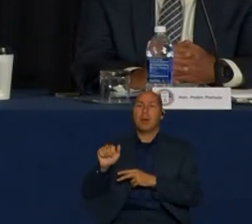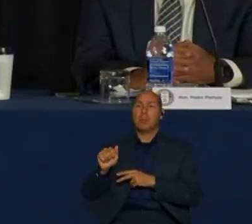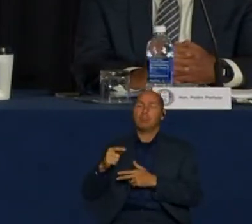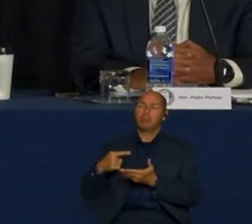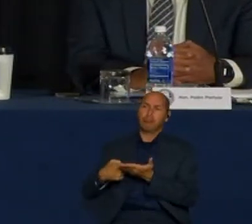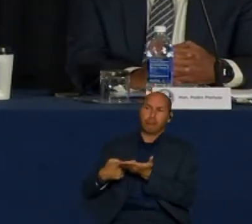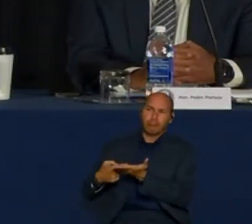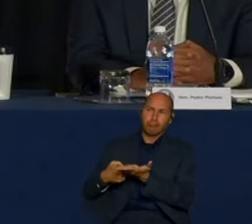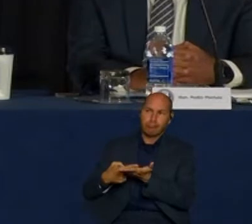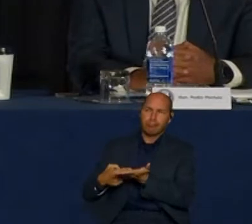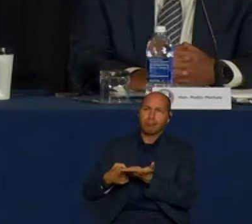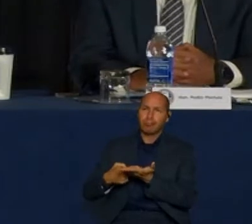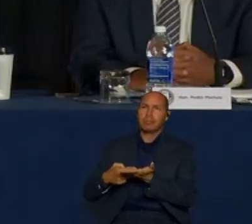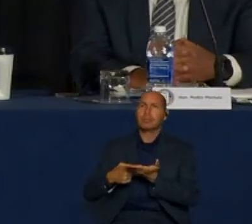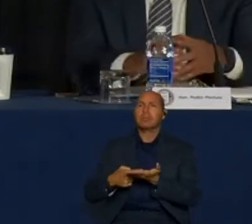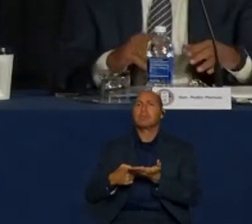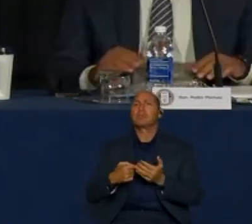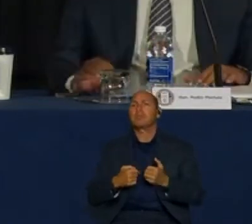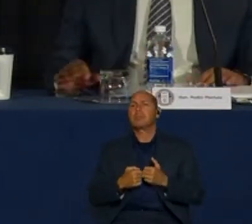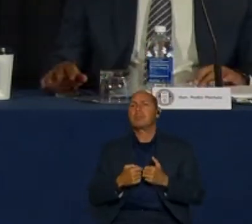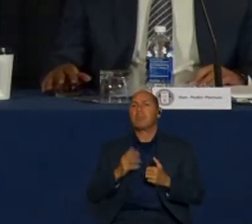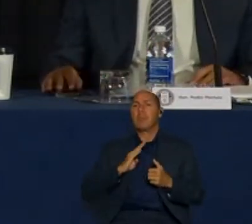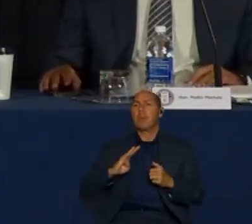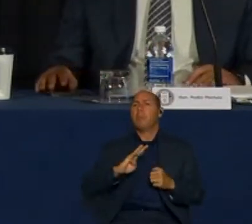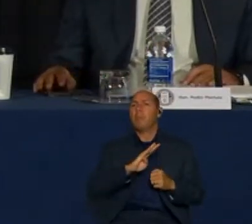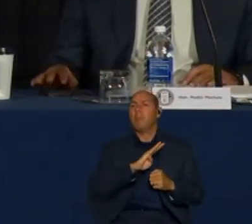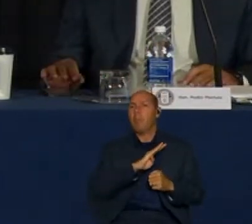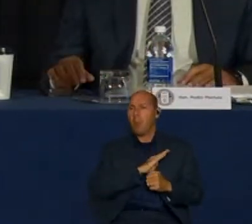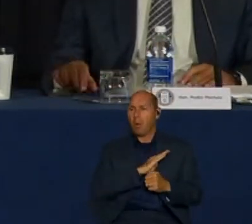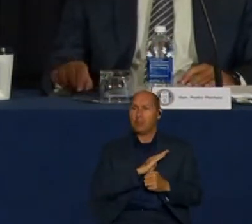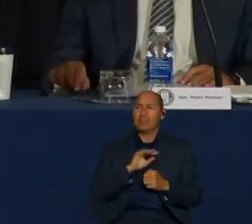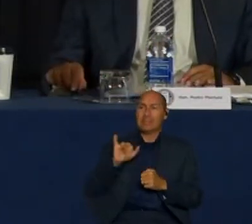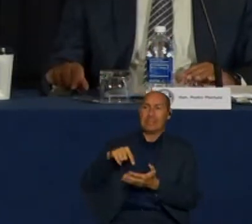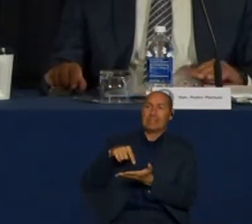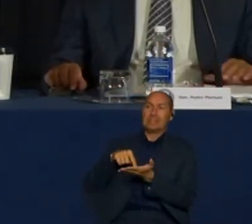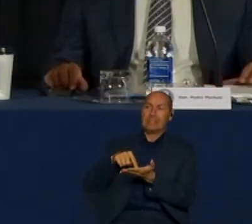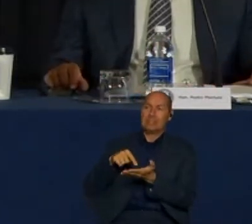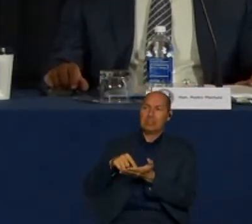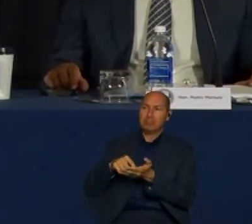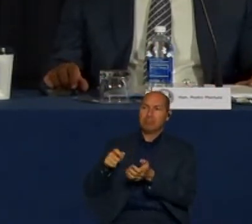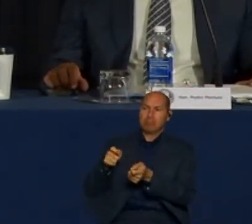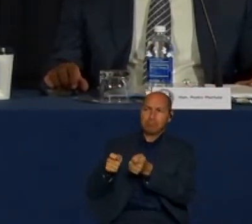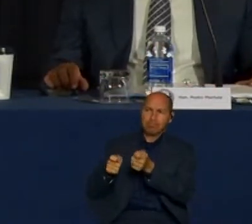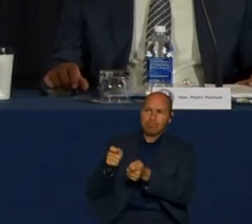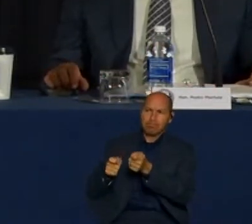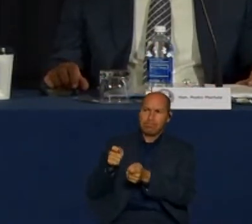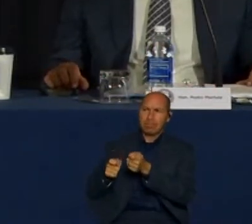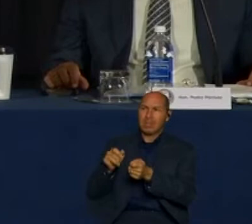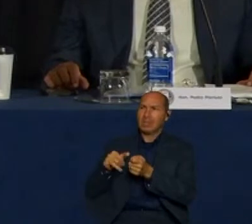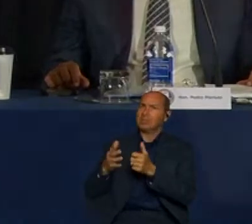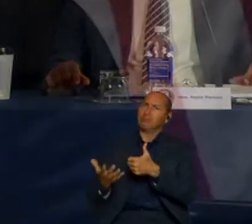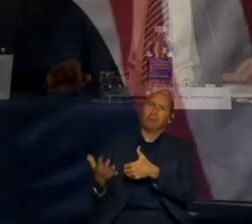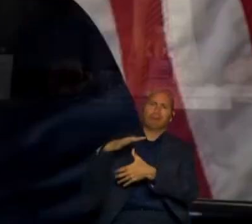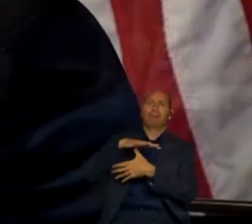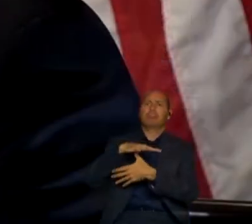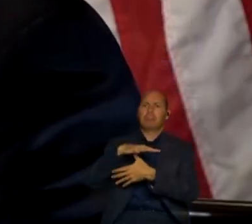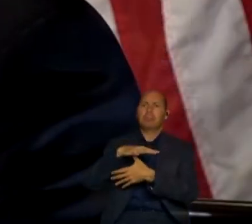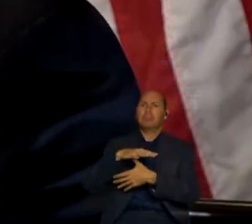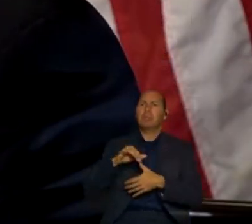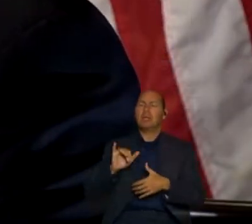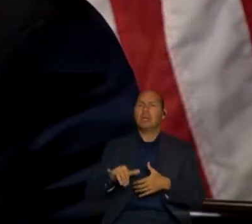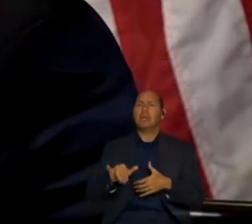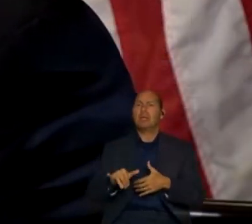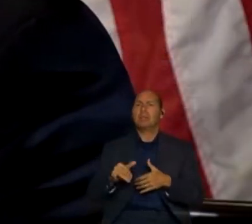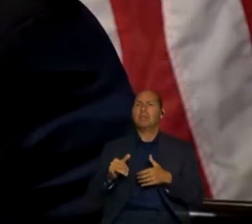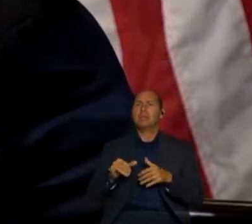PREPA's debt is the Oversight Board's top restructuring priority. It's the one restructuring that still